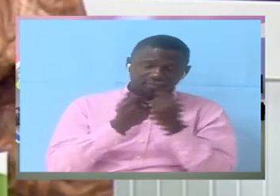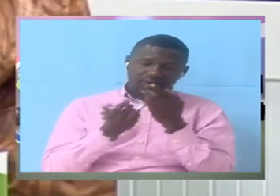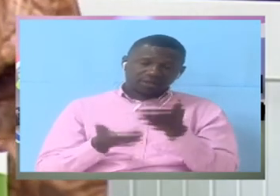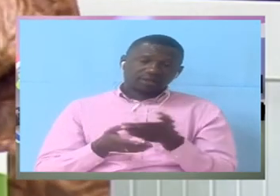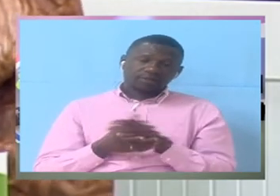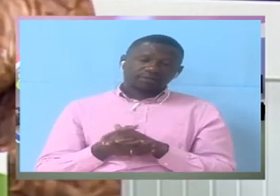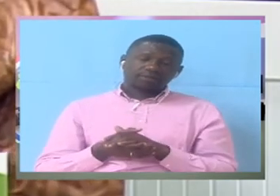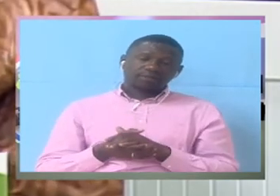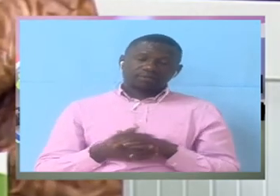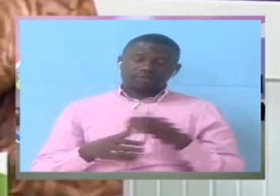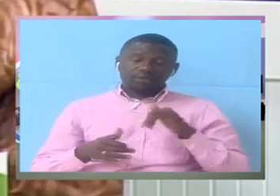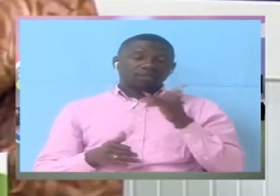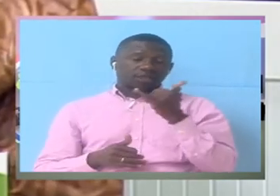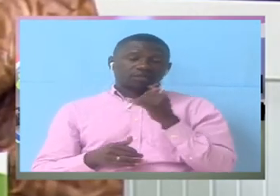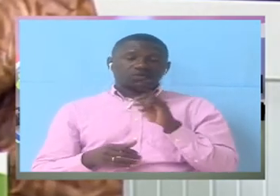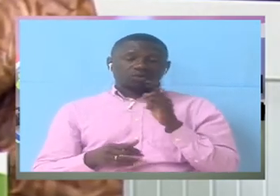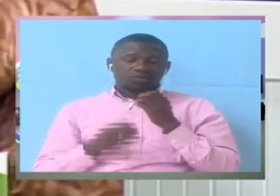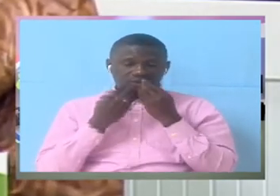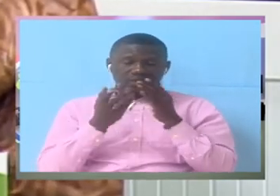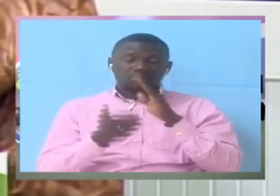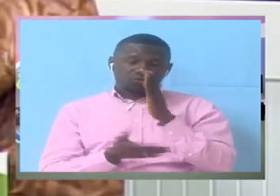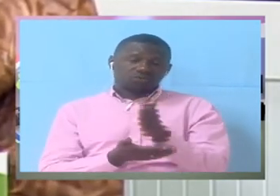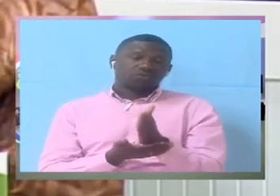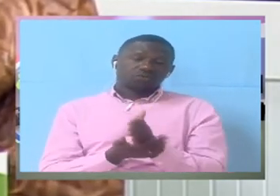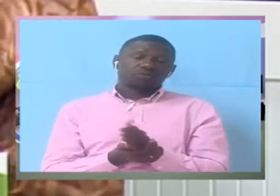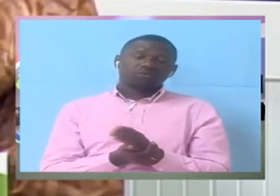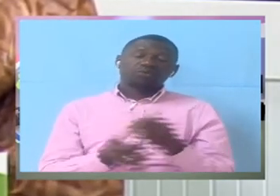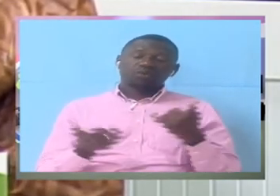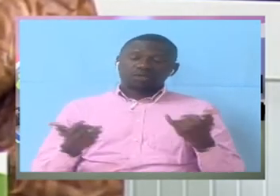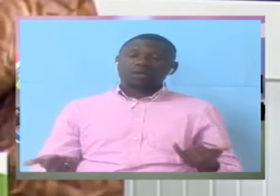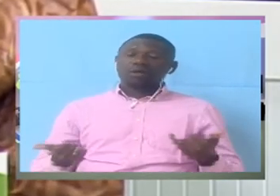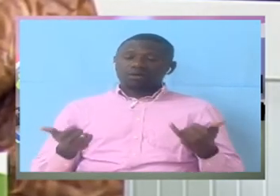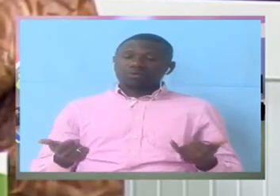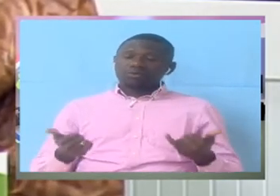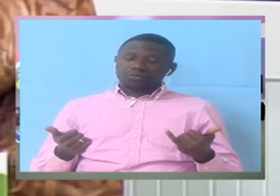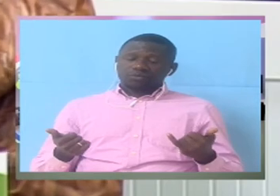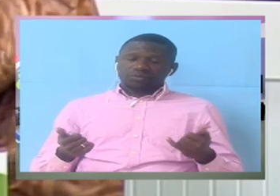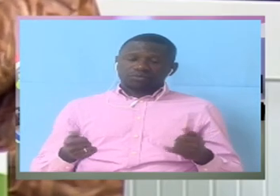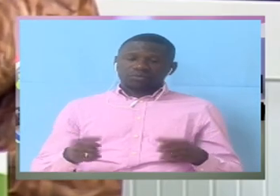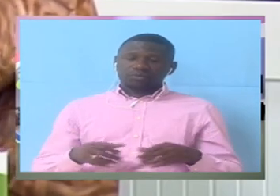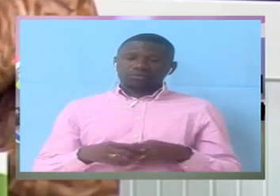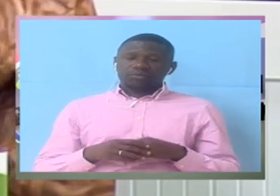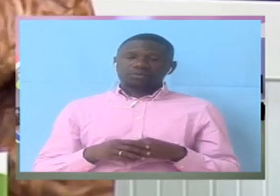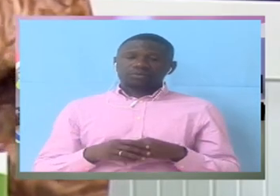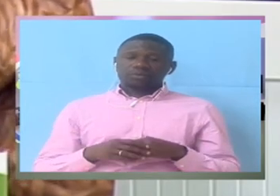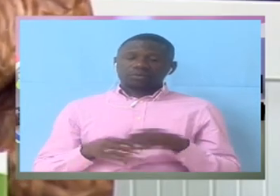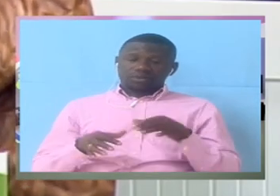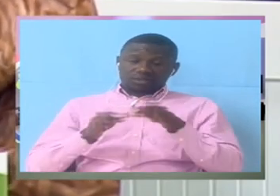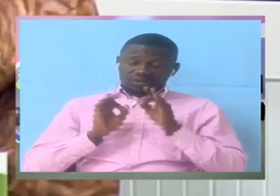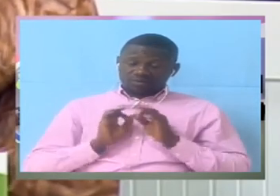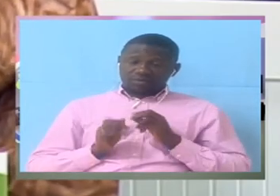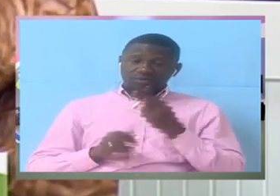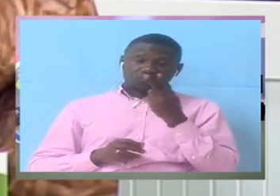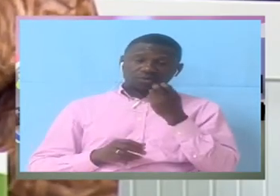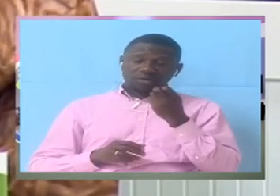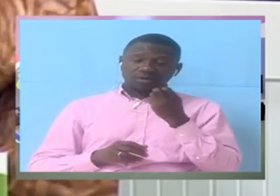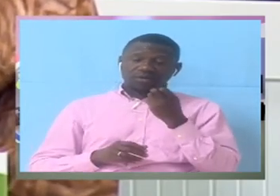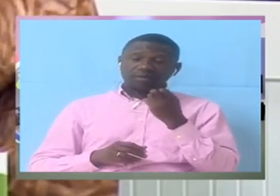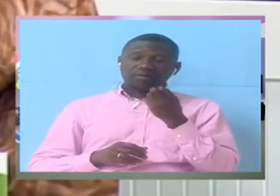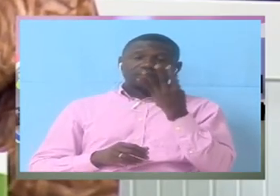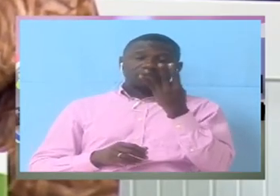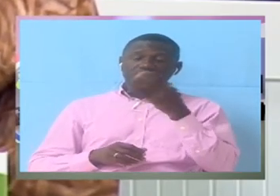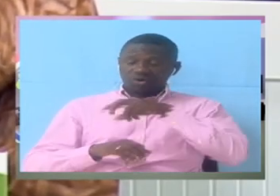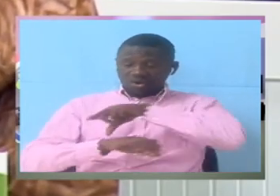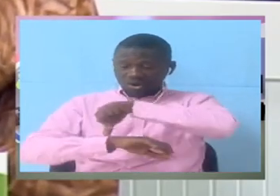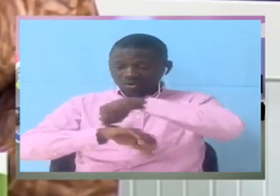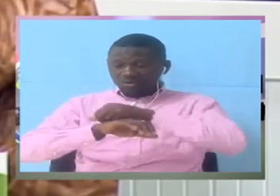I said to them, well, it's true. What you have said is the truth. But now, 24 hours give us 24 hours, and